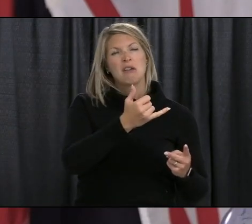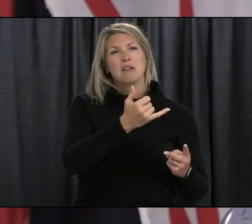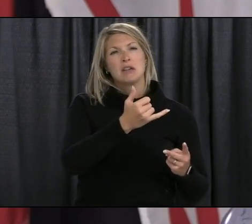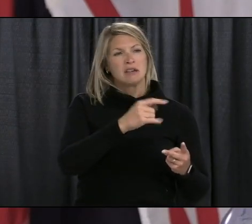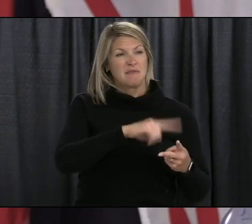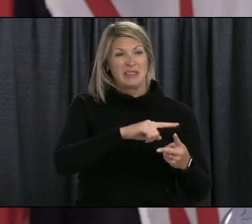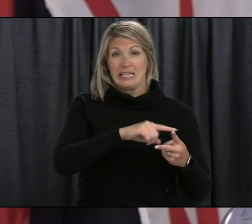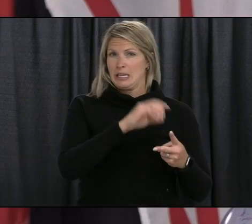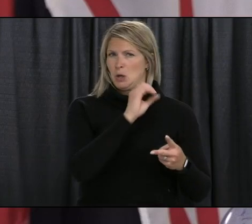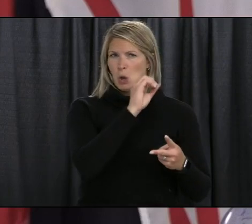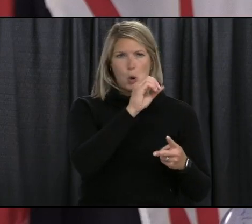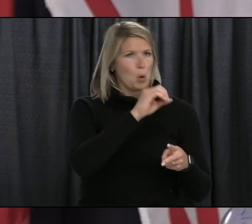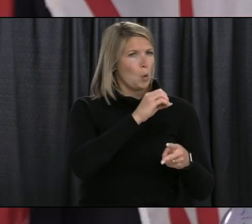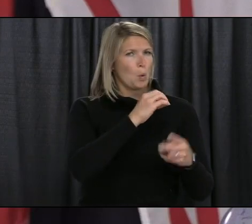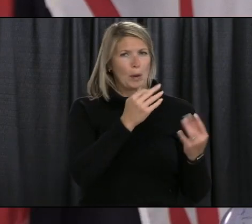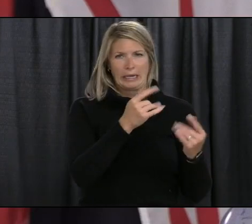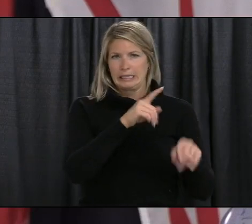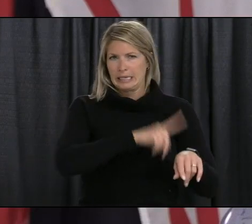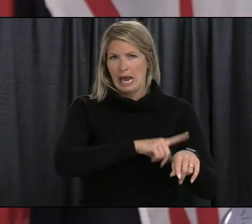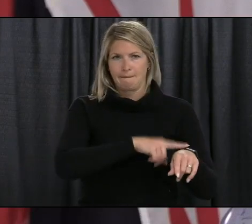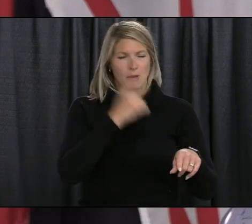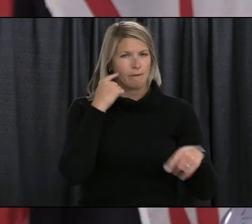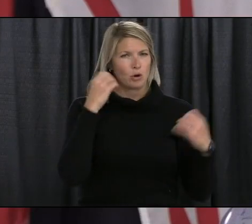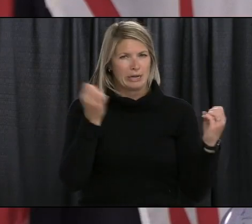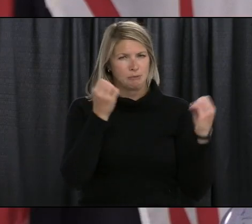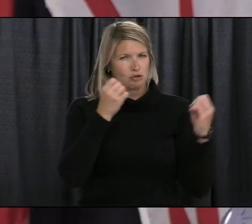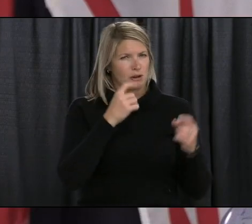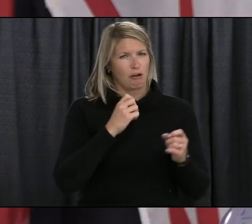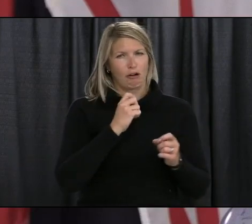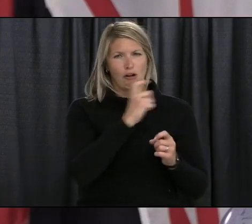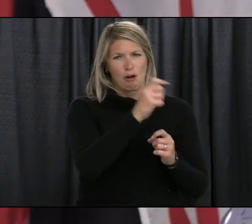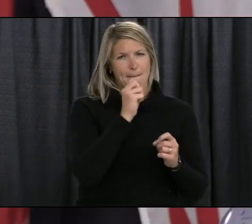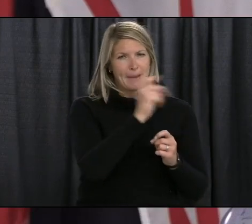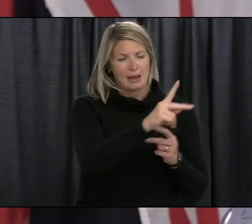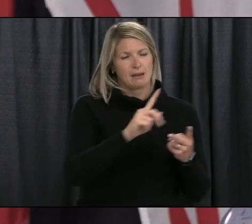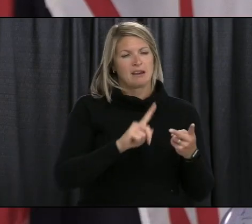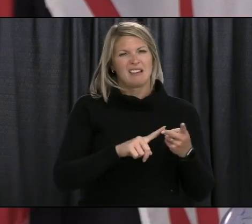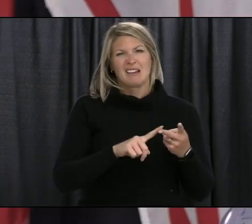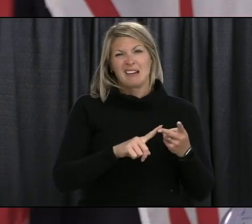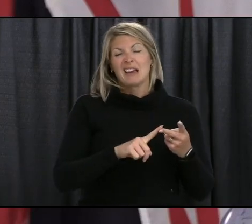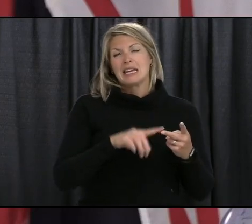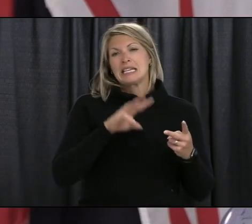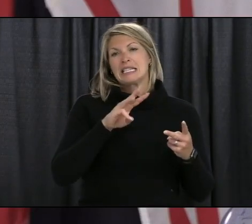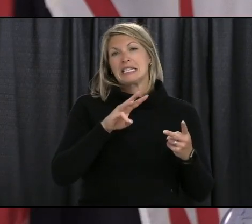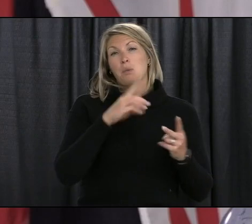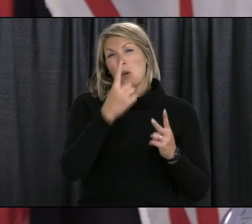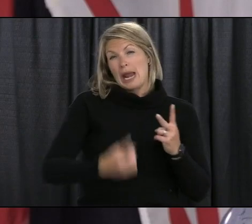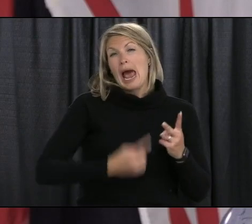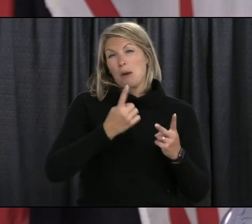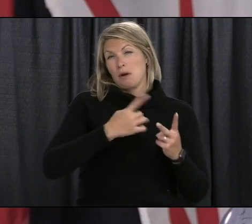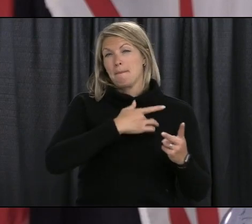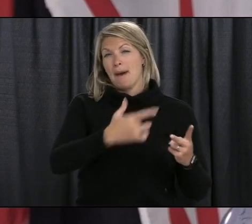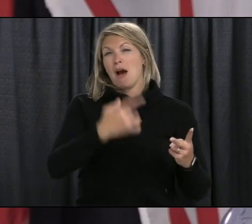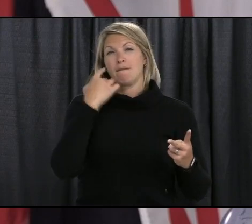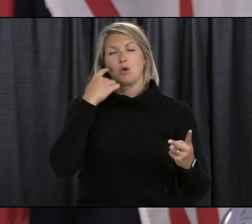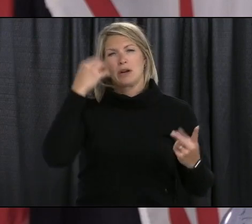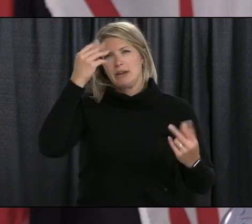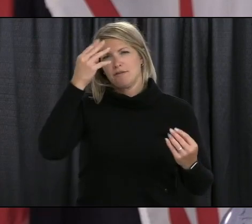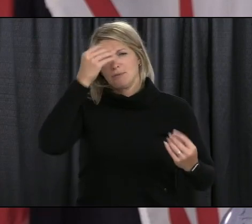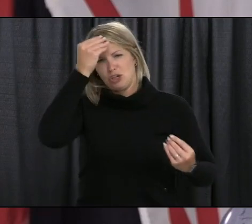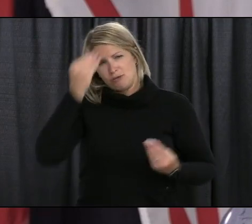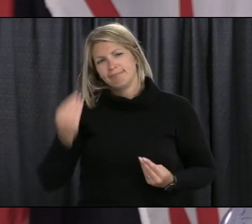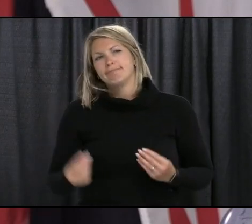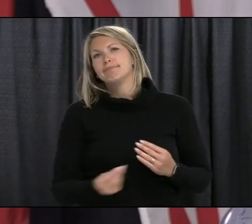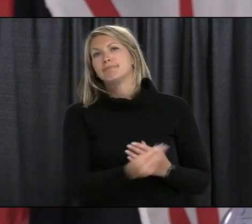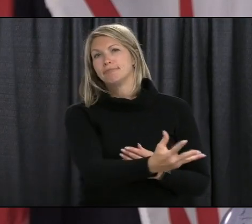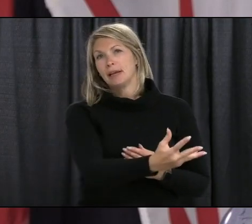minutes. The wait time actually to get the phone answered, I couldn't give you what today's figures are, I haven't seen them, but